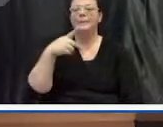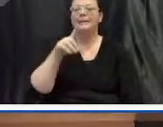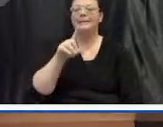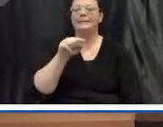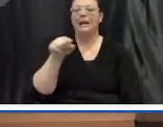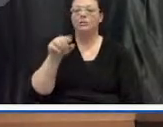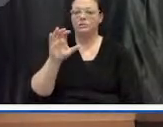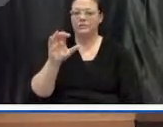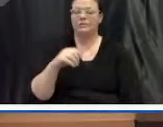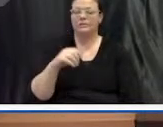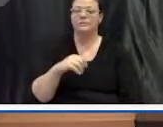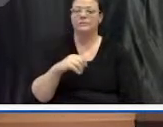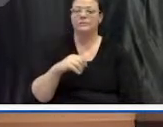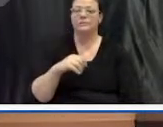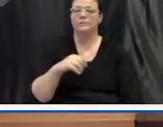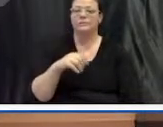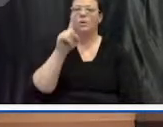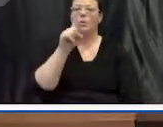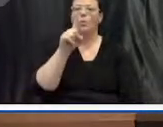PD-C,